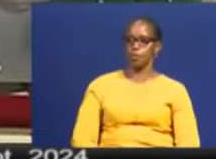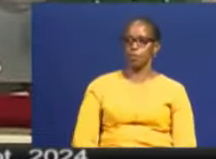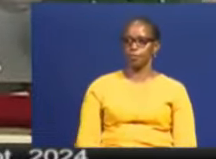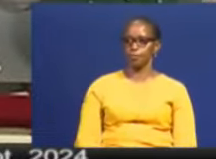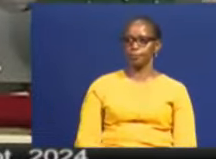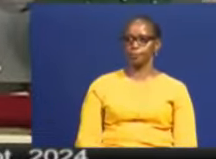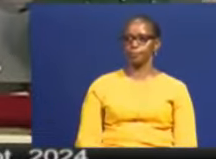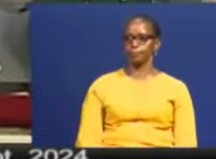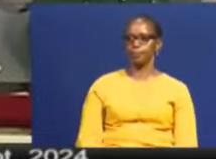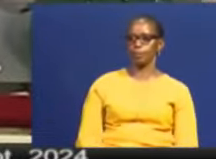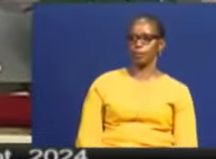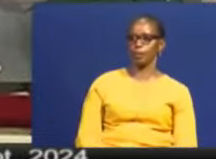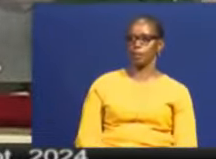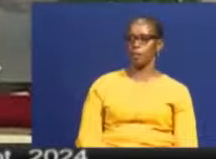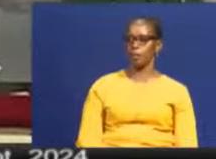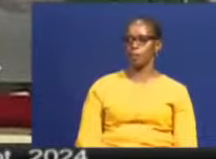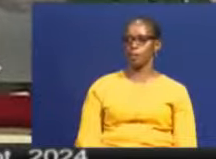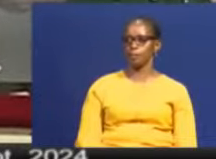The Honorable